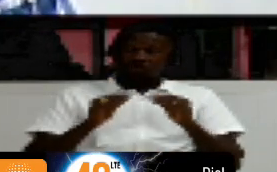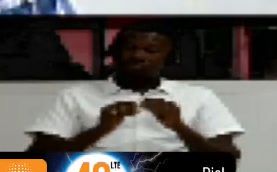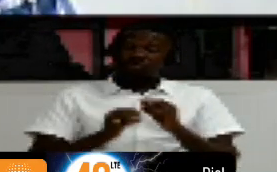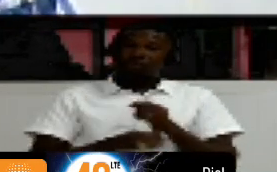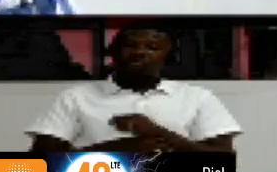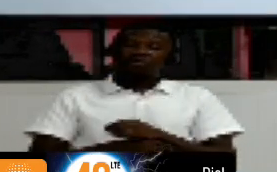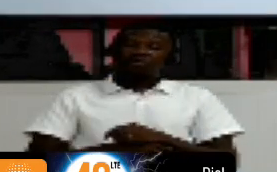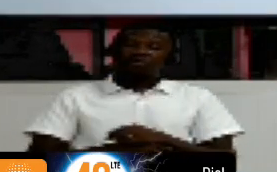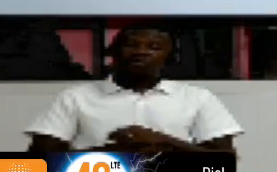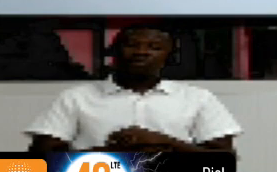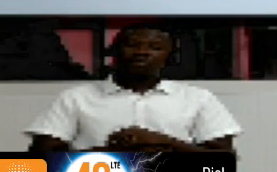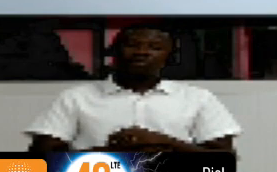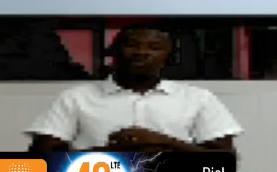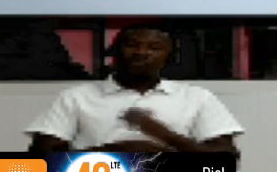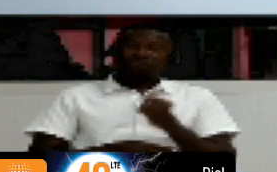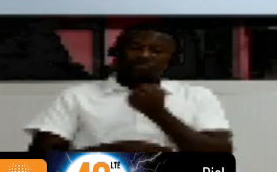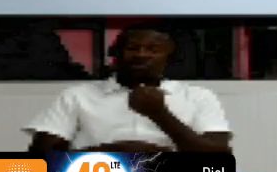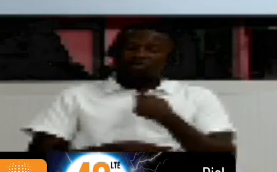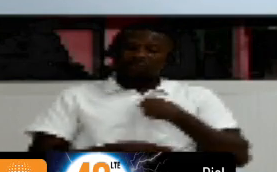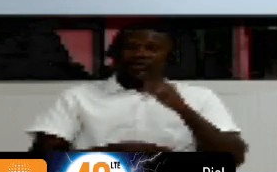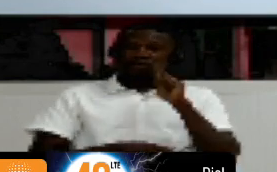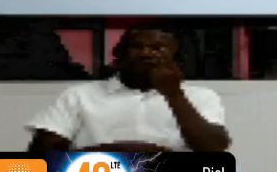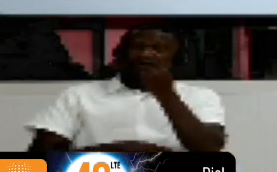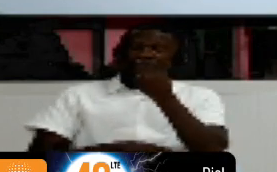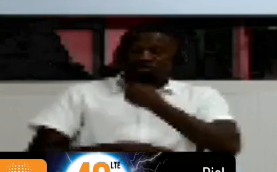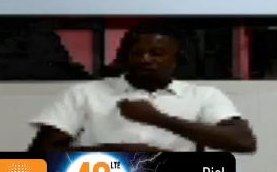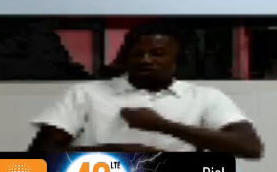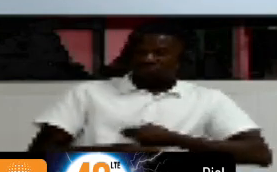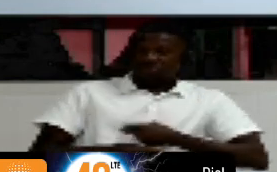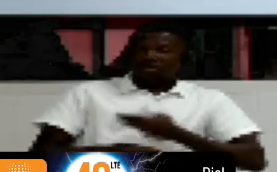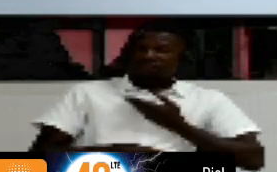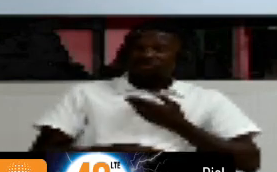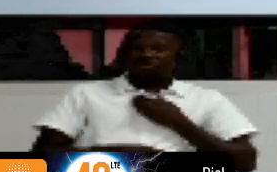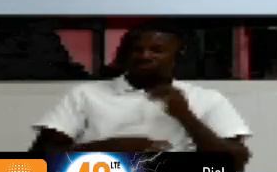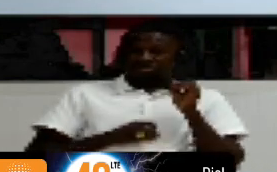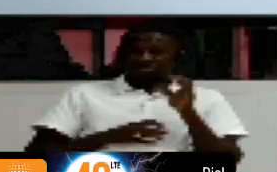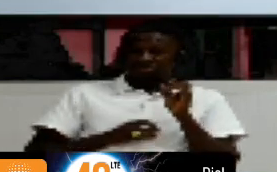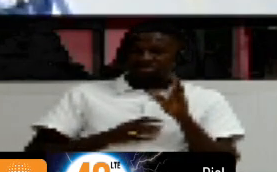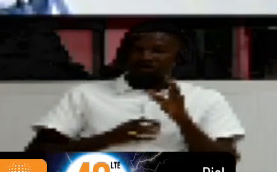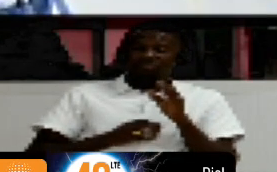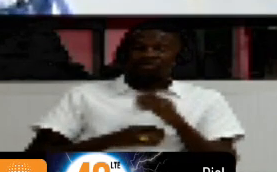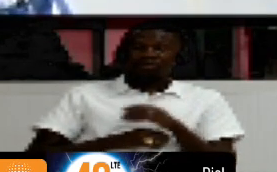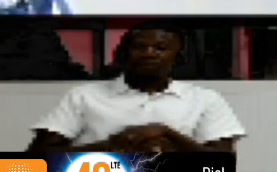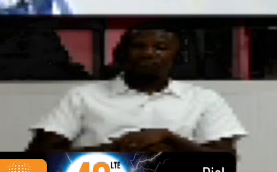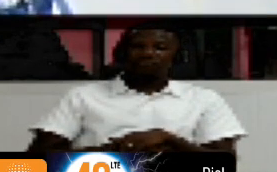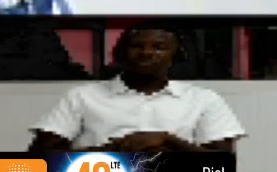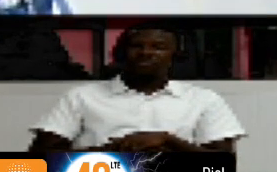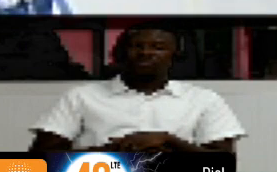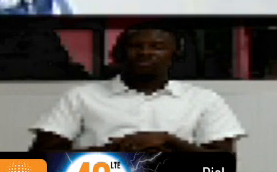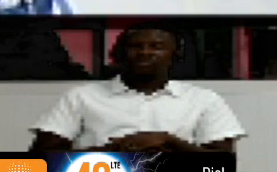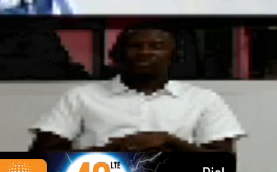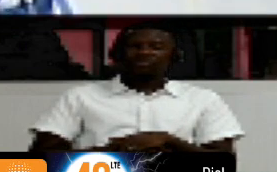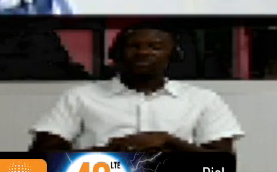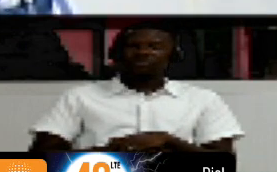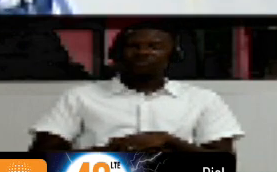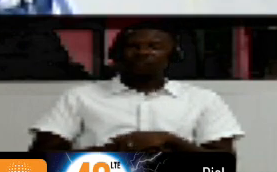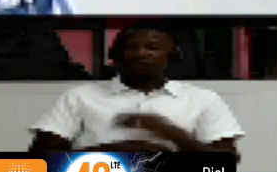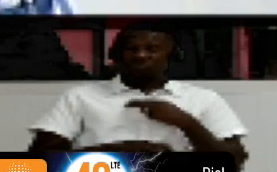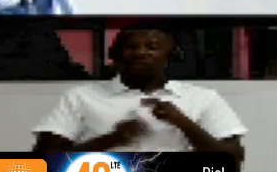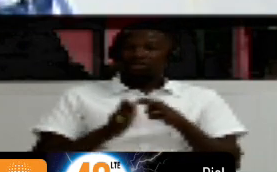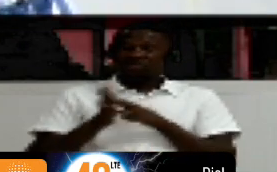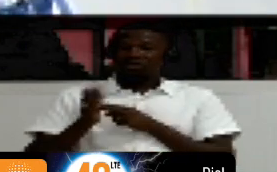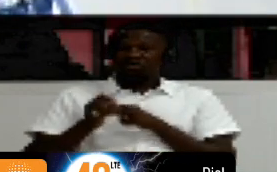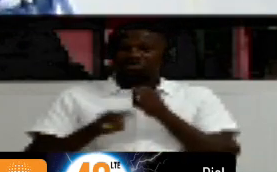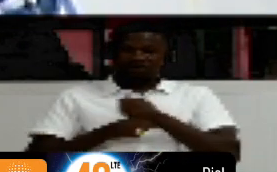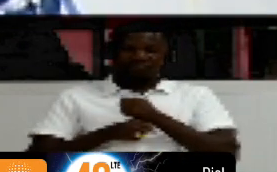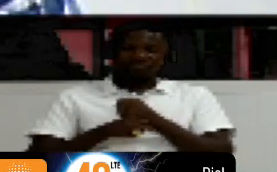because my first operation had some infections and it was needed to be